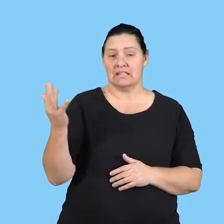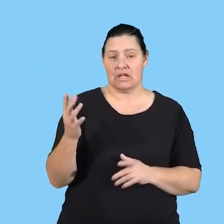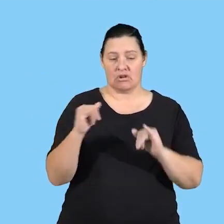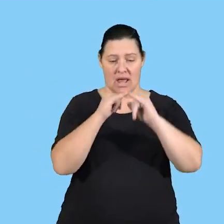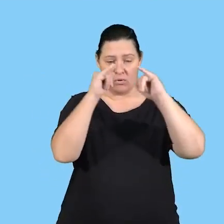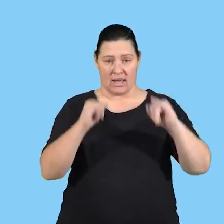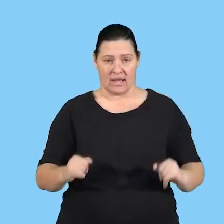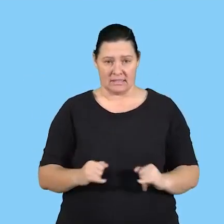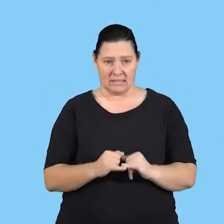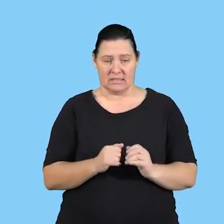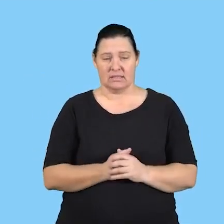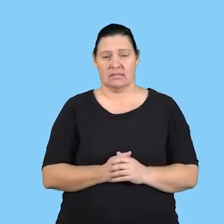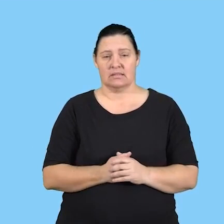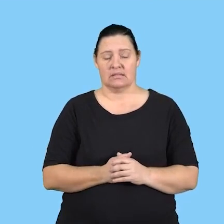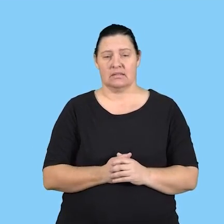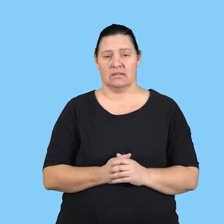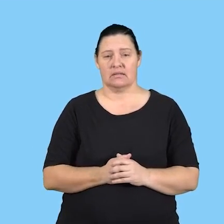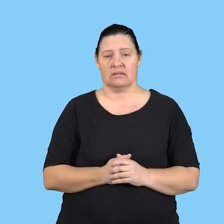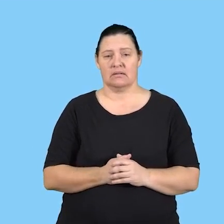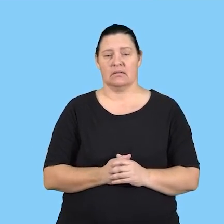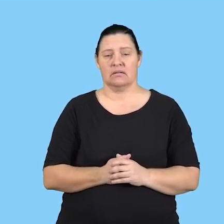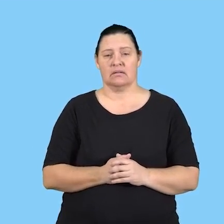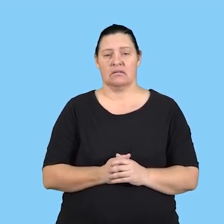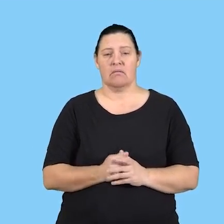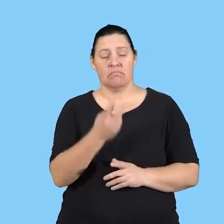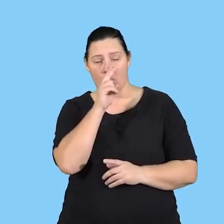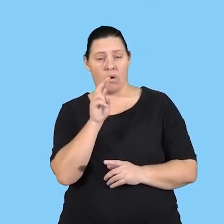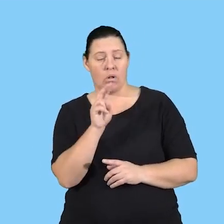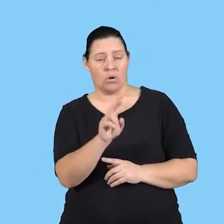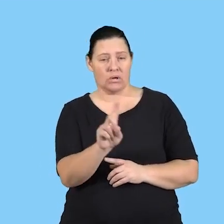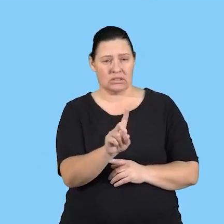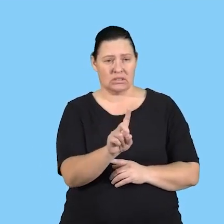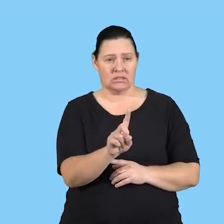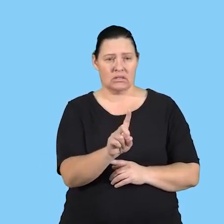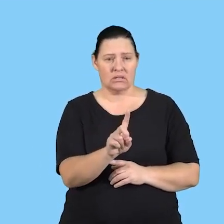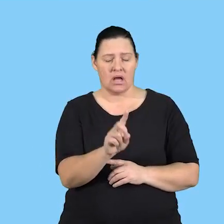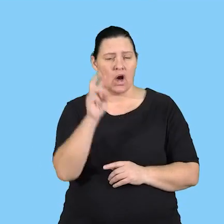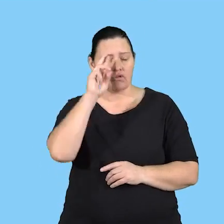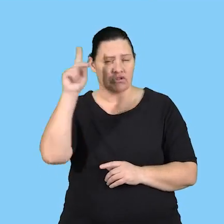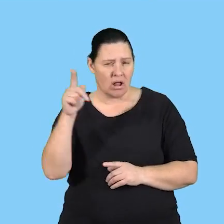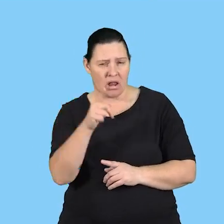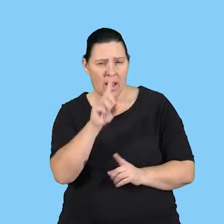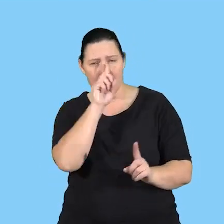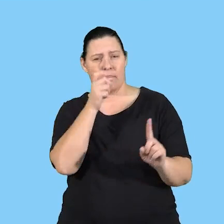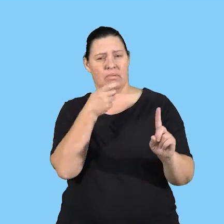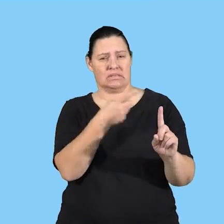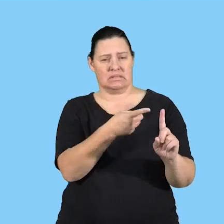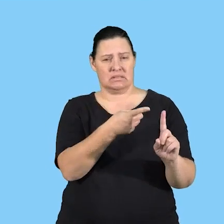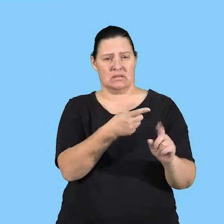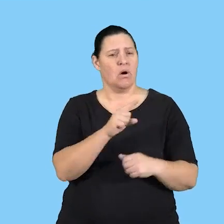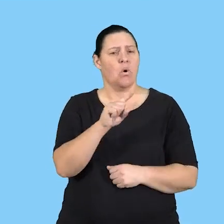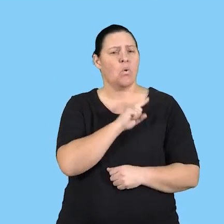presentation outline, first of all, we are going to look at the rationale and the